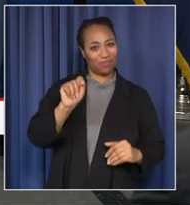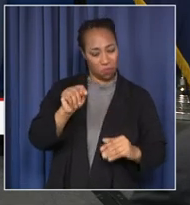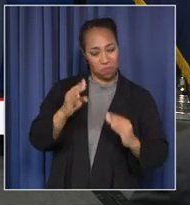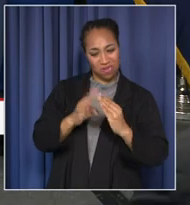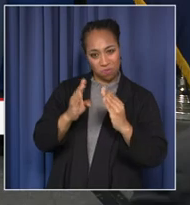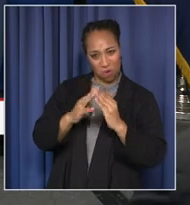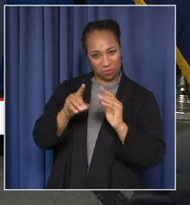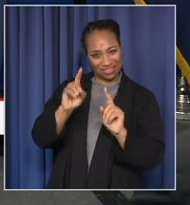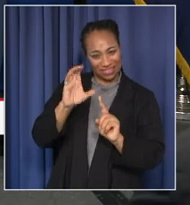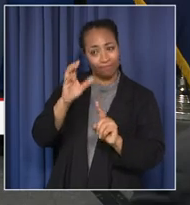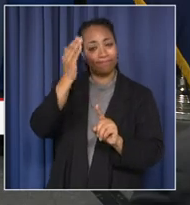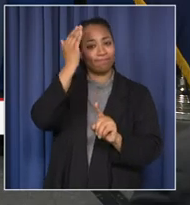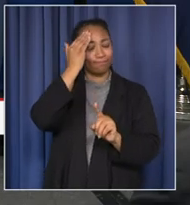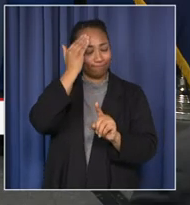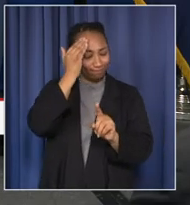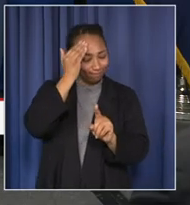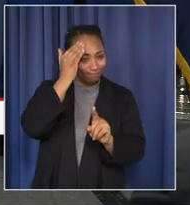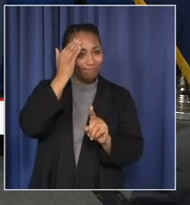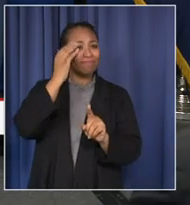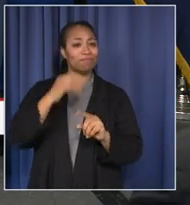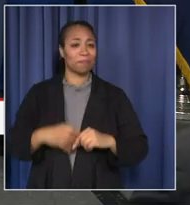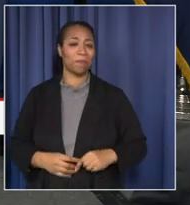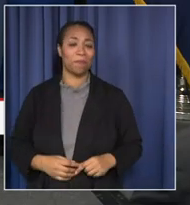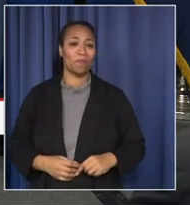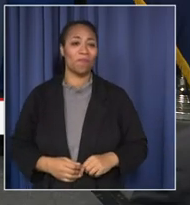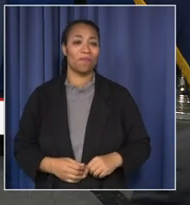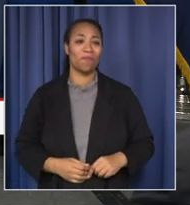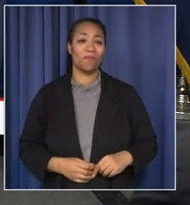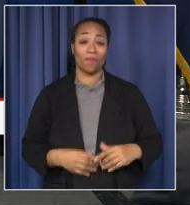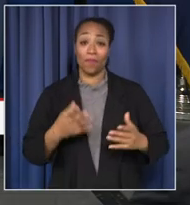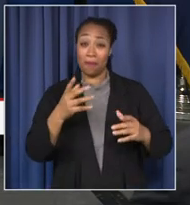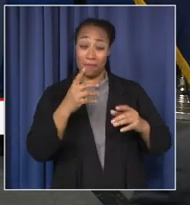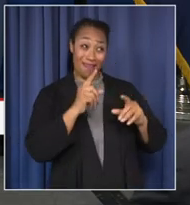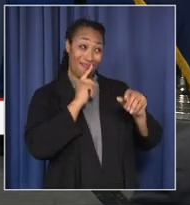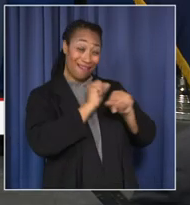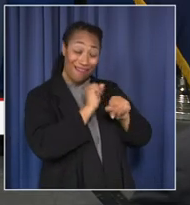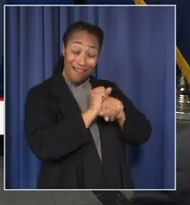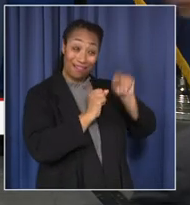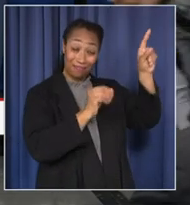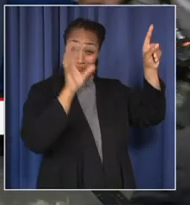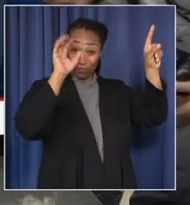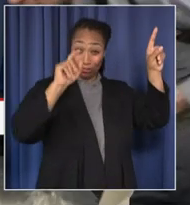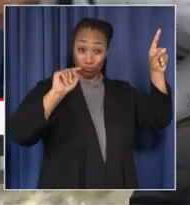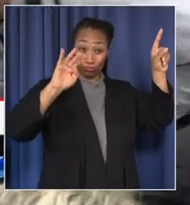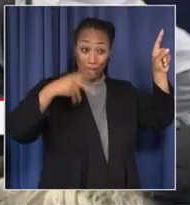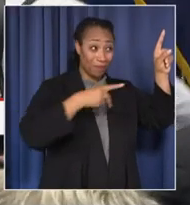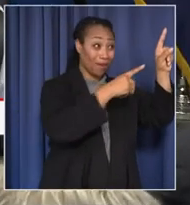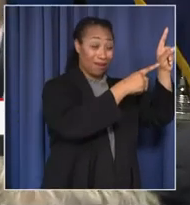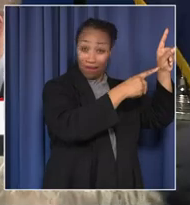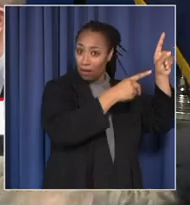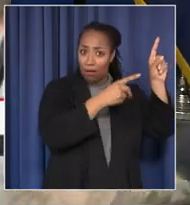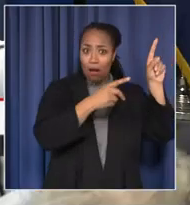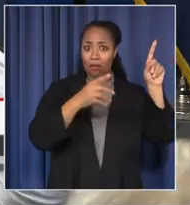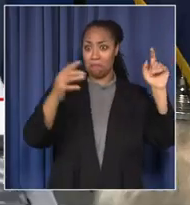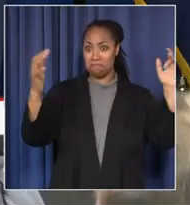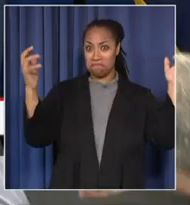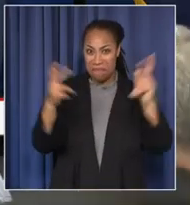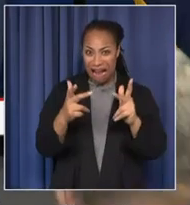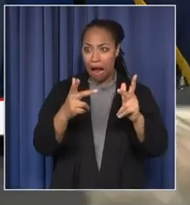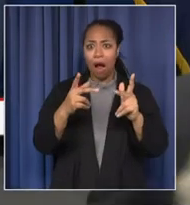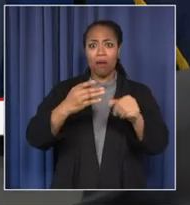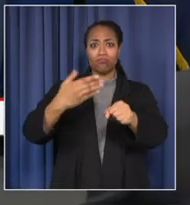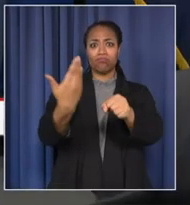Trump told you about his federal workforce plans? And then to follow up on that, do you have any plans for a